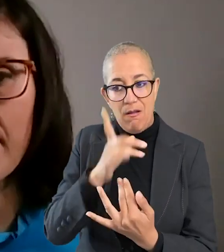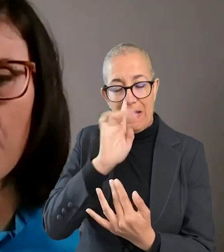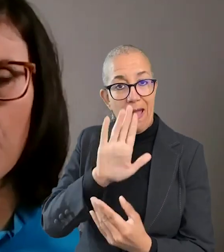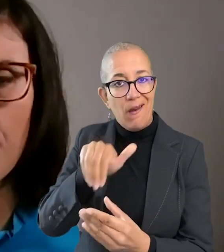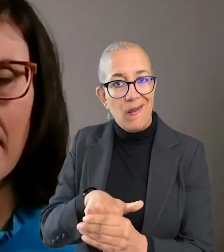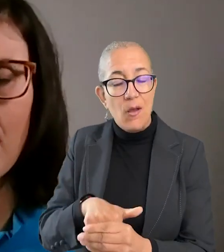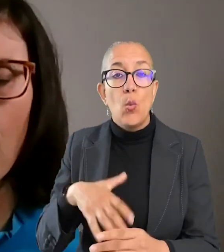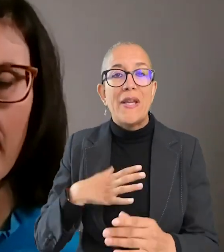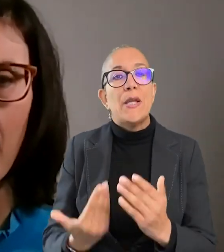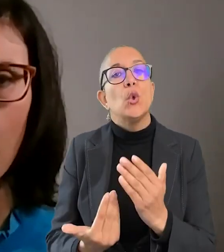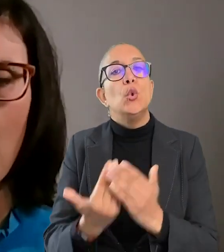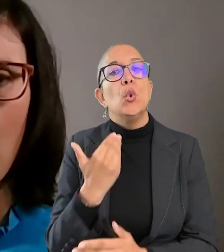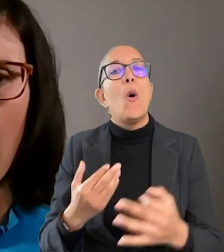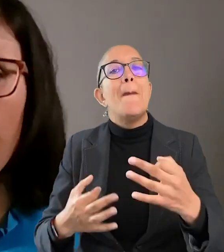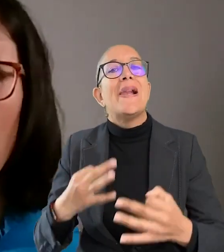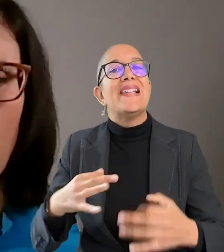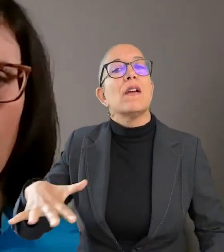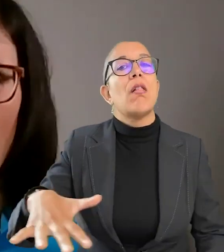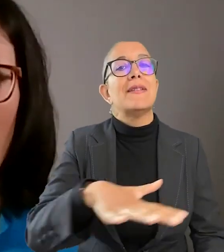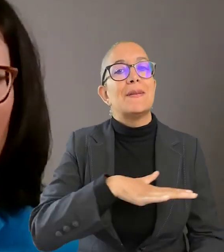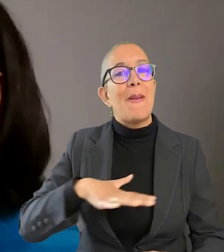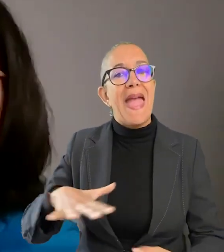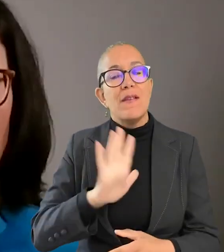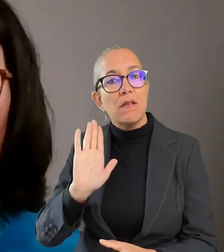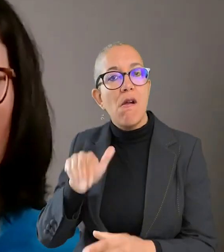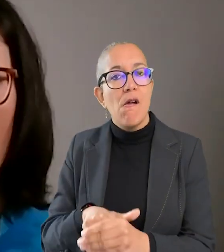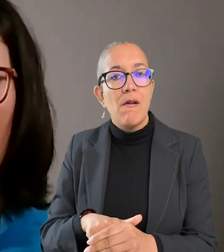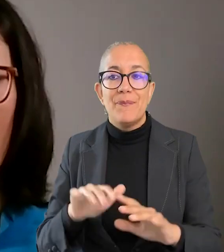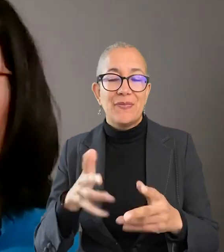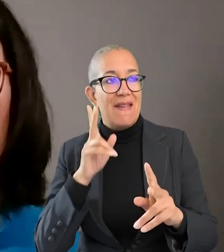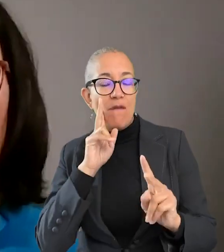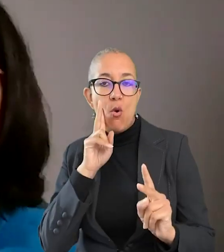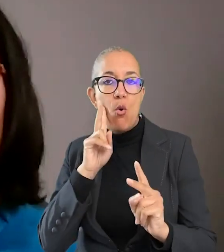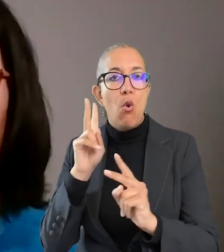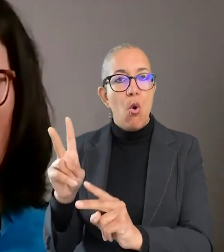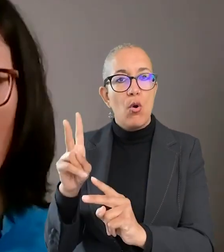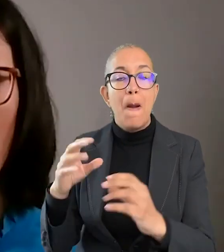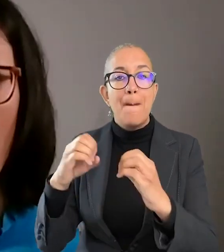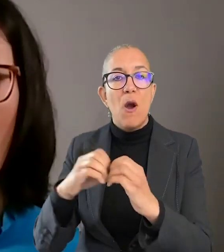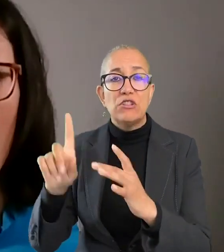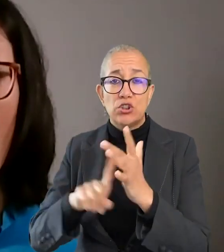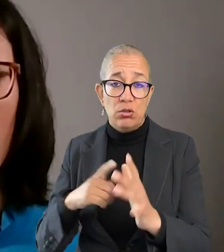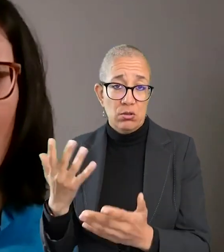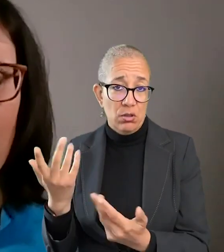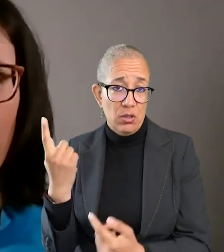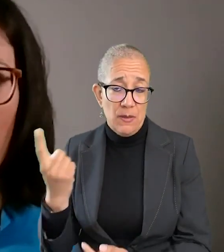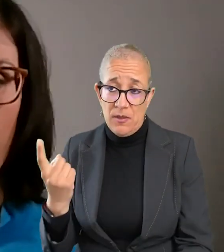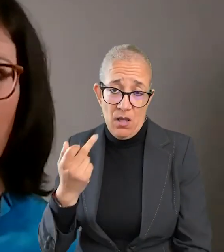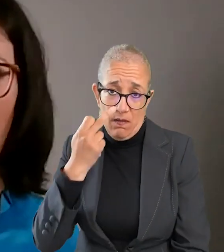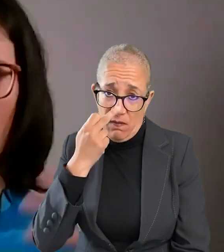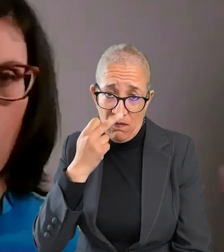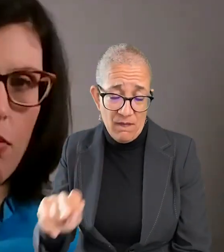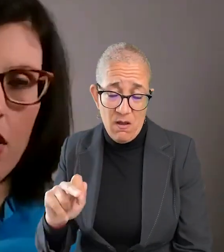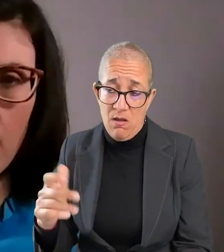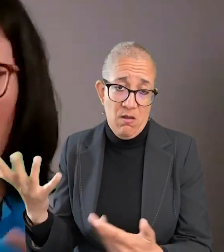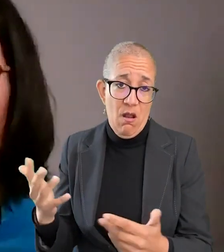new political space right now. And if you look across at Boris Johnson, you know, who's an utter charlatan, but, you know, is